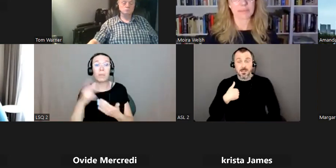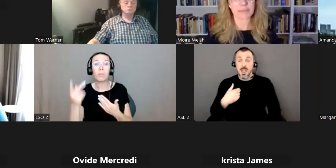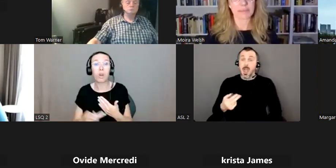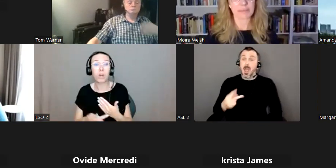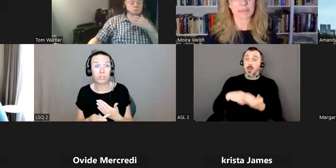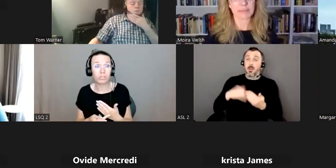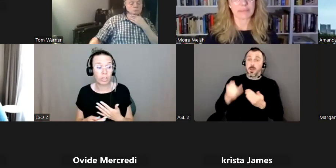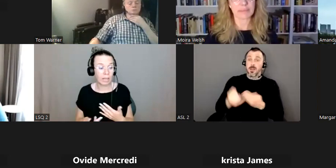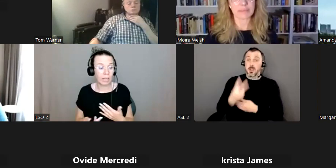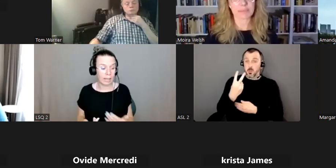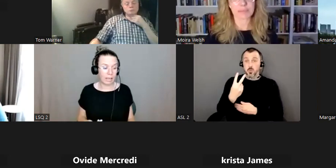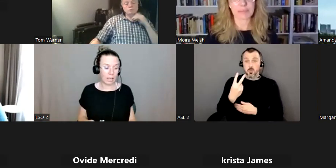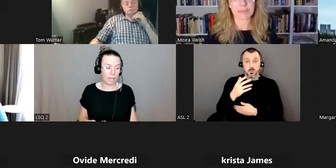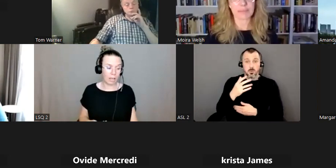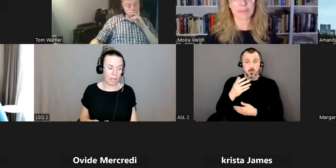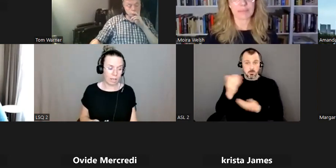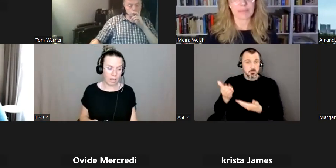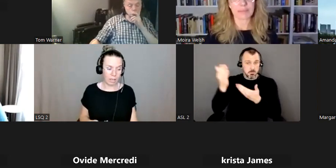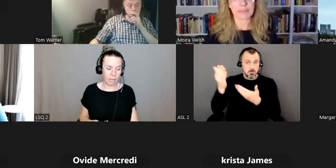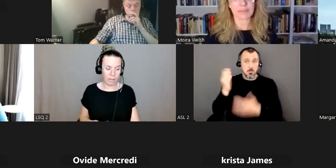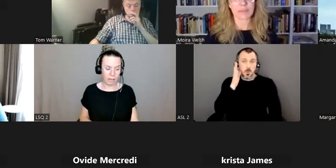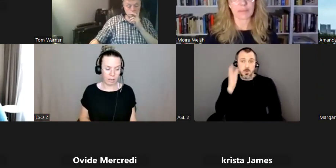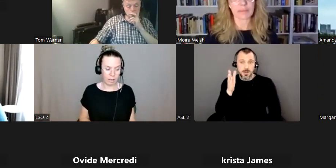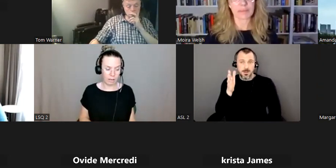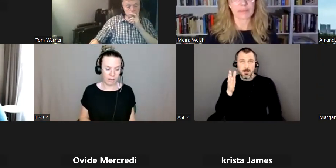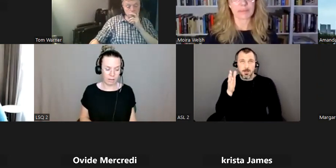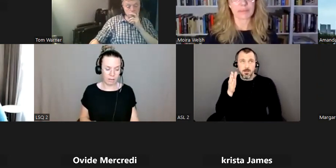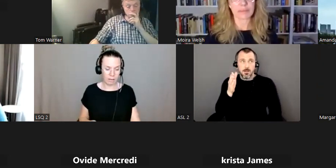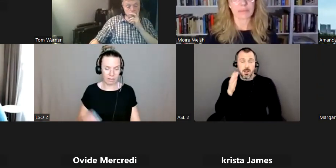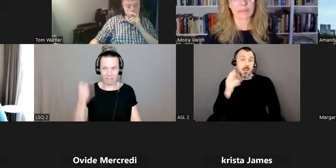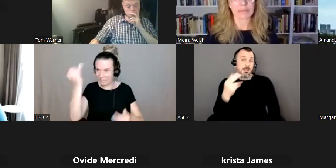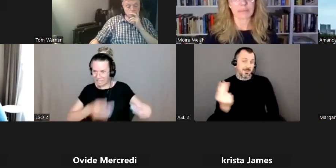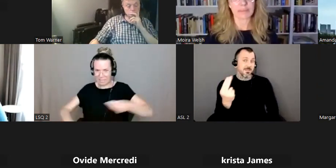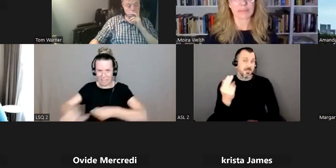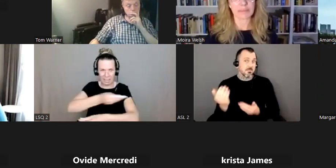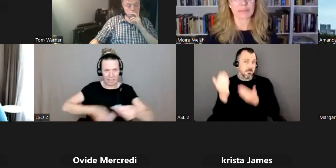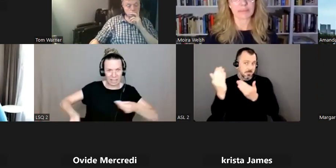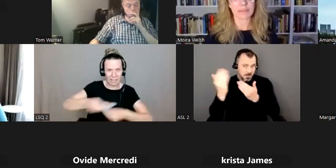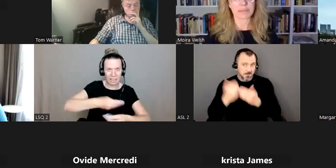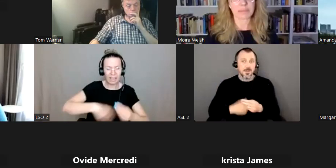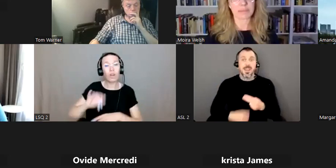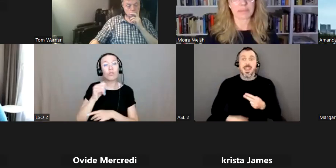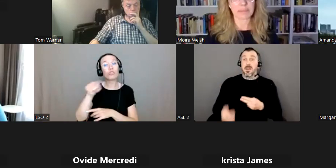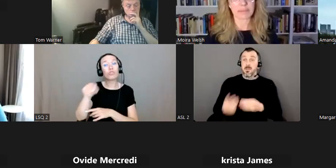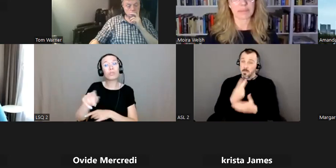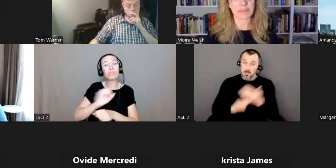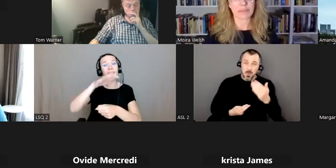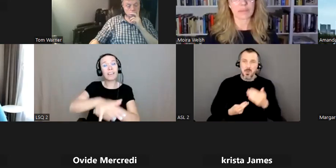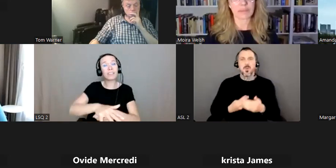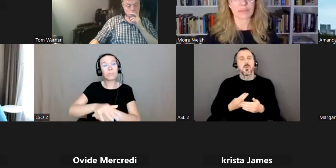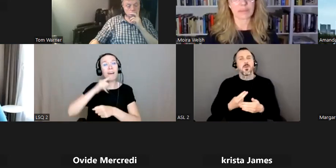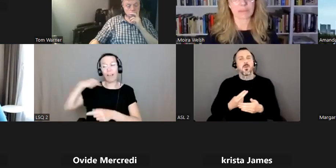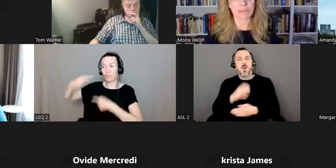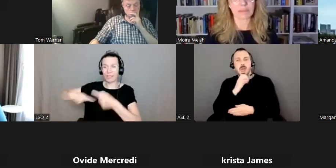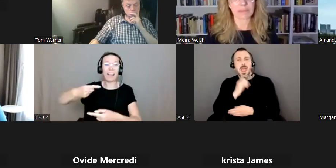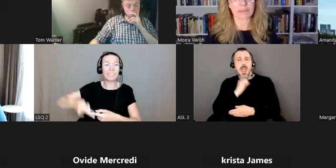ideas next Thursday around intergenerational engagement. Like one is workshops on painting